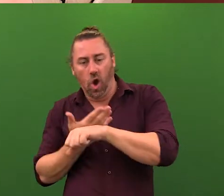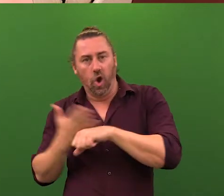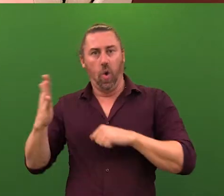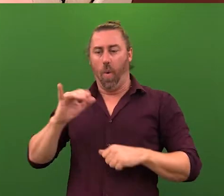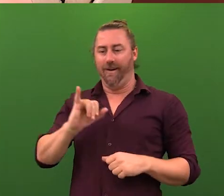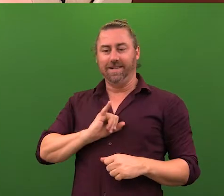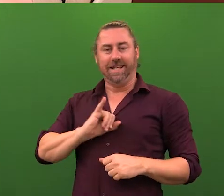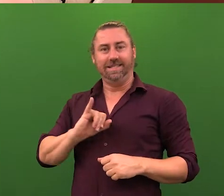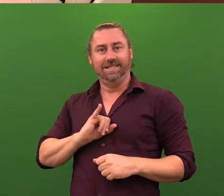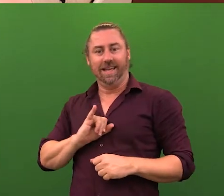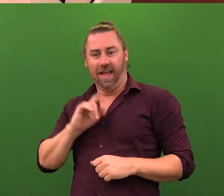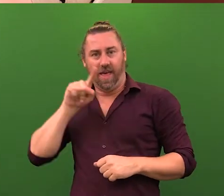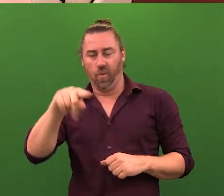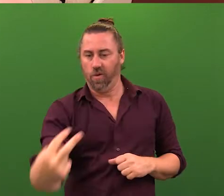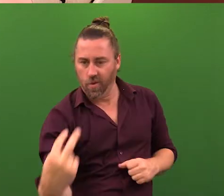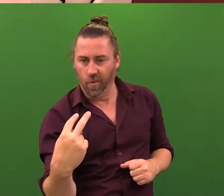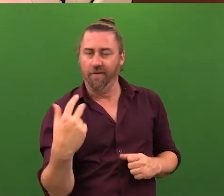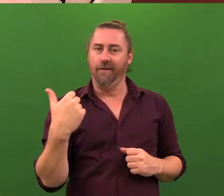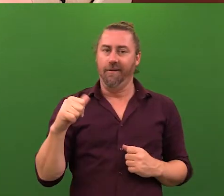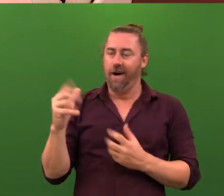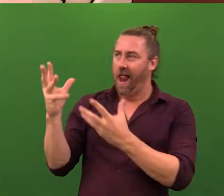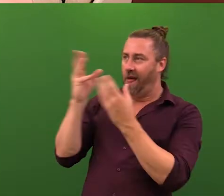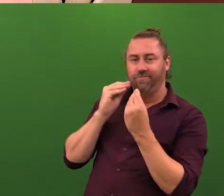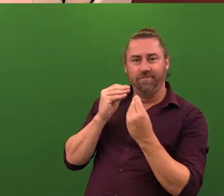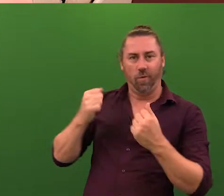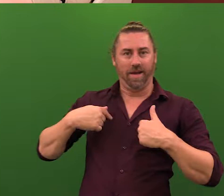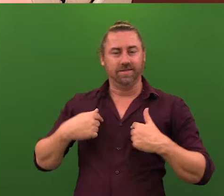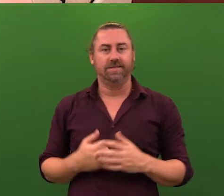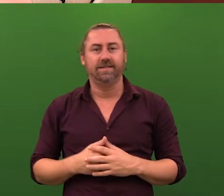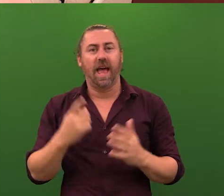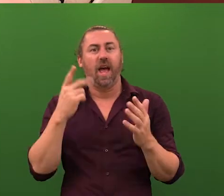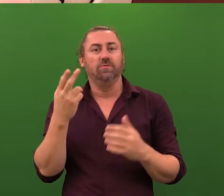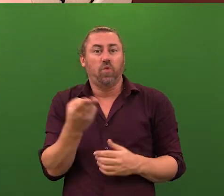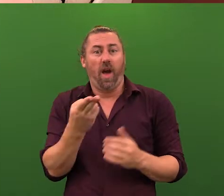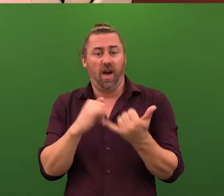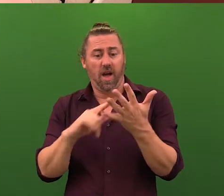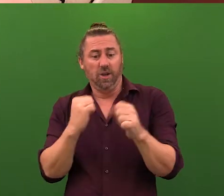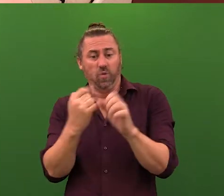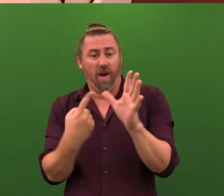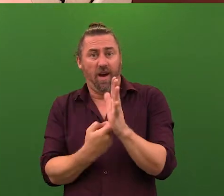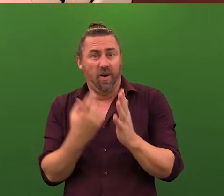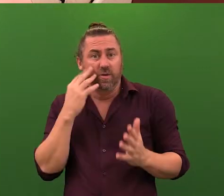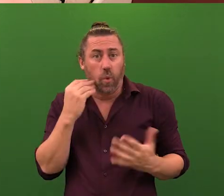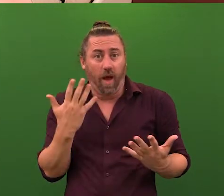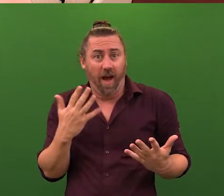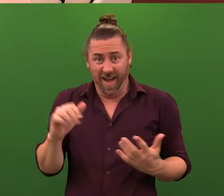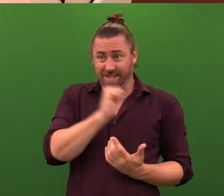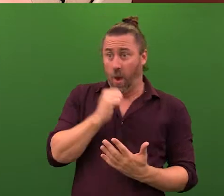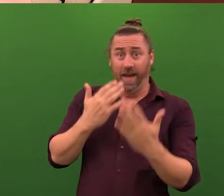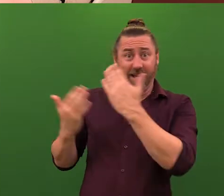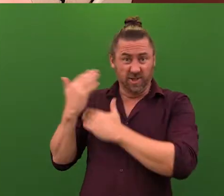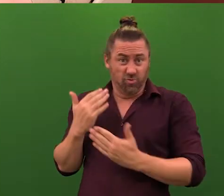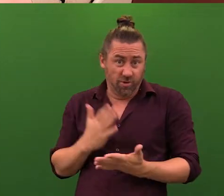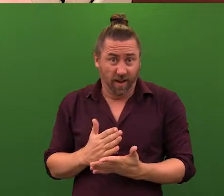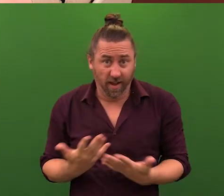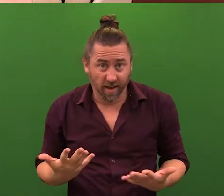for ourselves. And the sugar talks about, our histories, but also